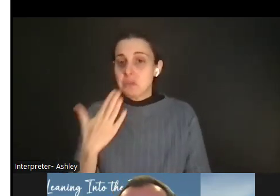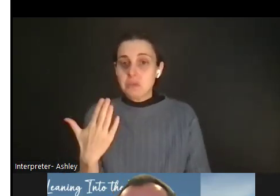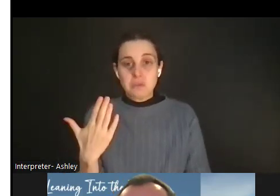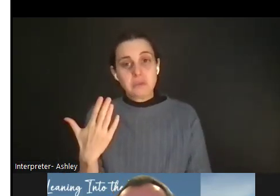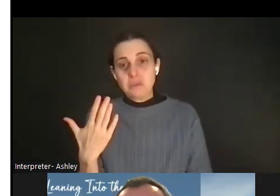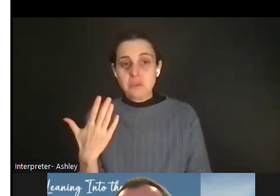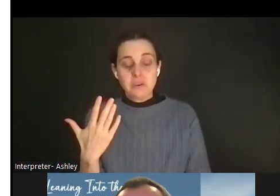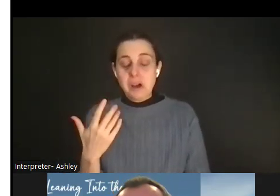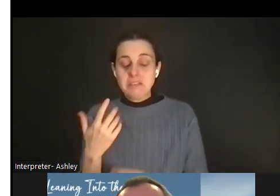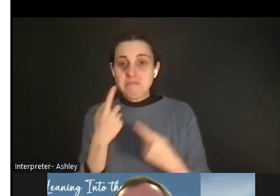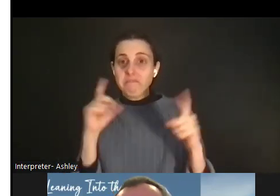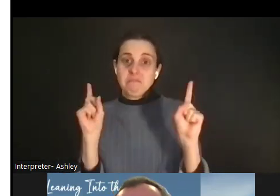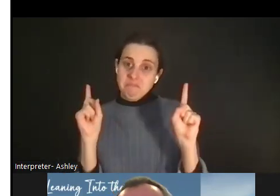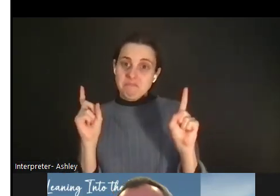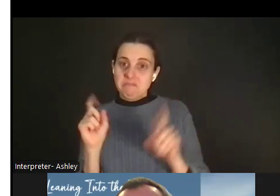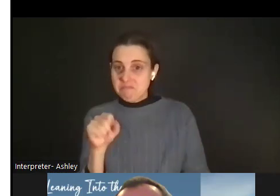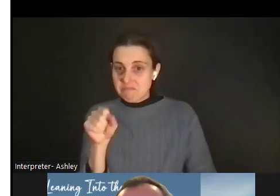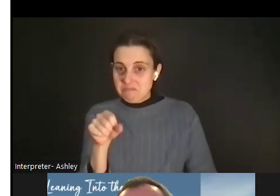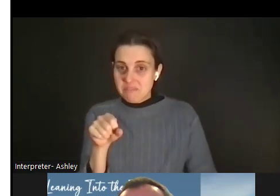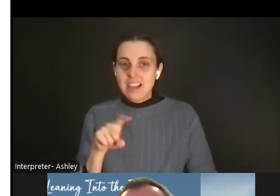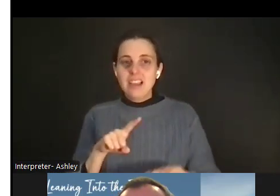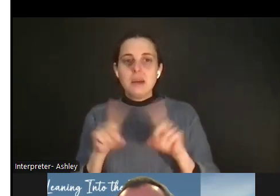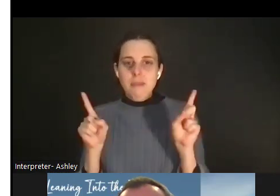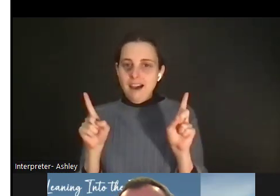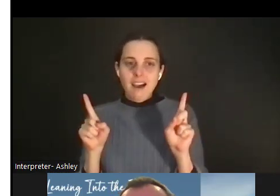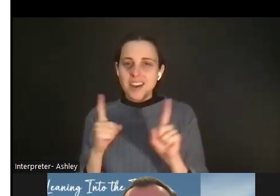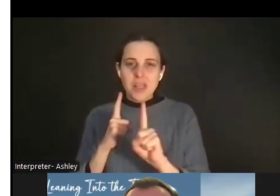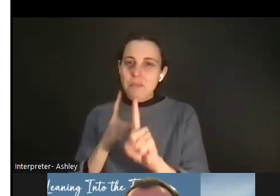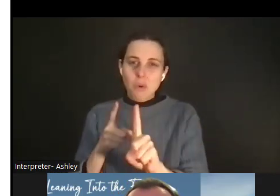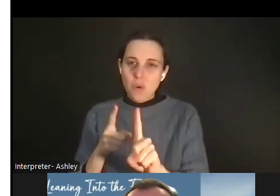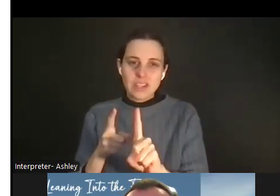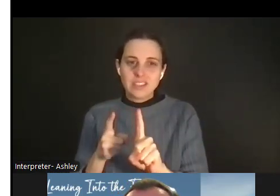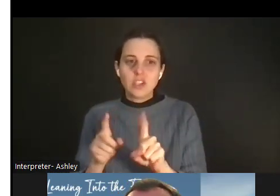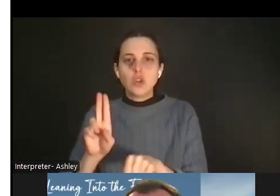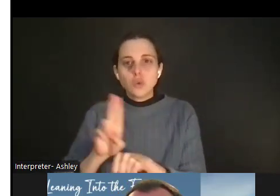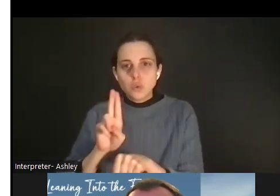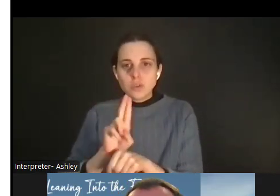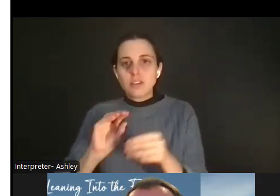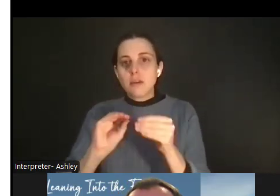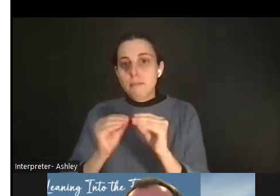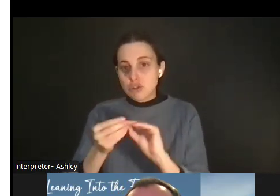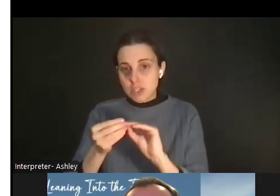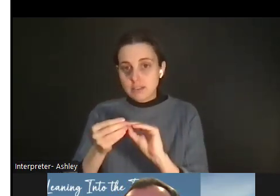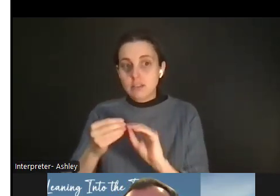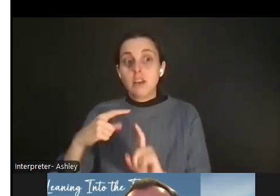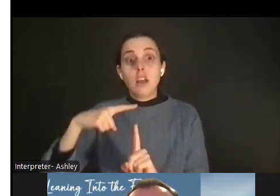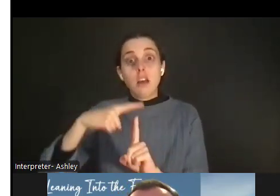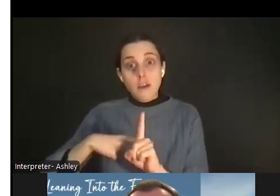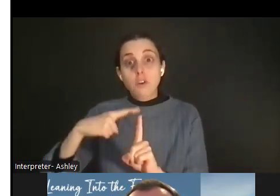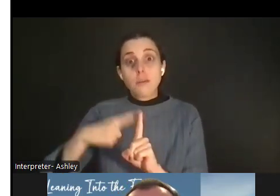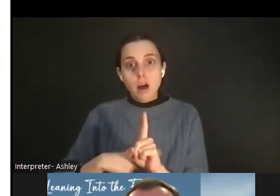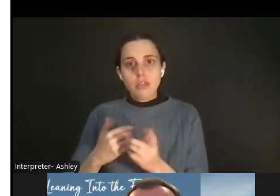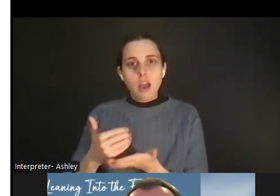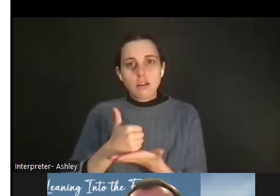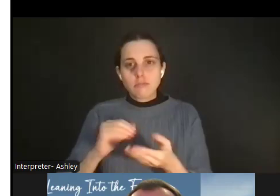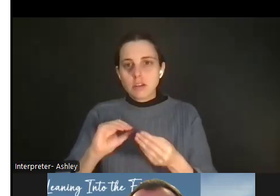well, nicely. But really, the key here is to have those metrics, monthly metrics, so we can measure